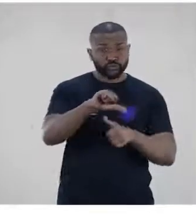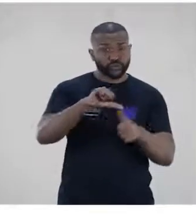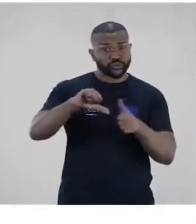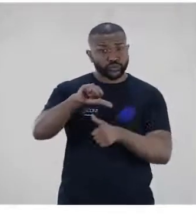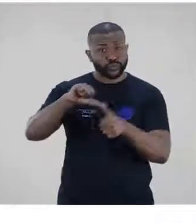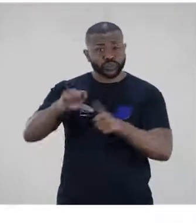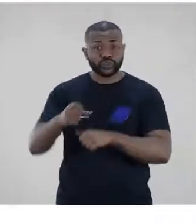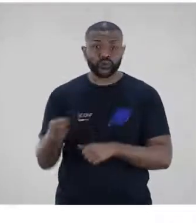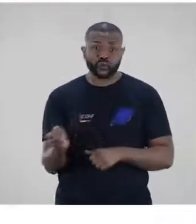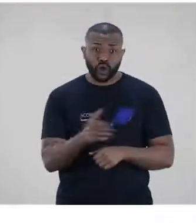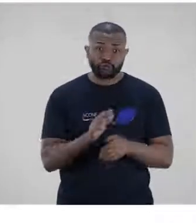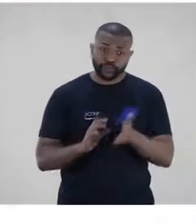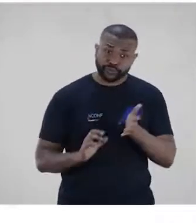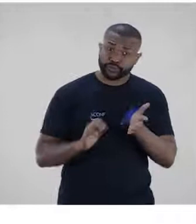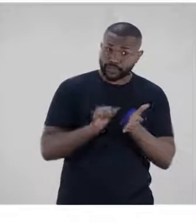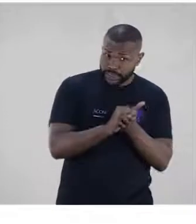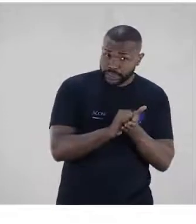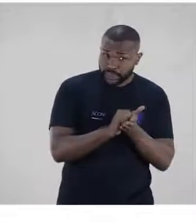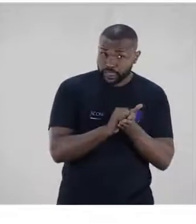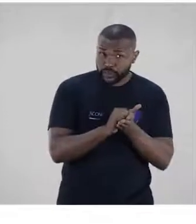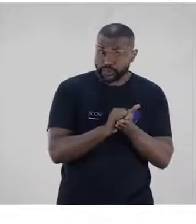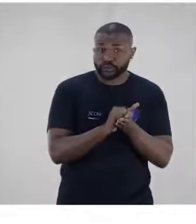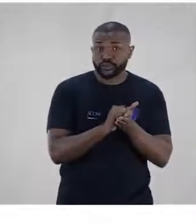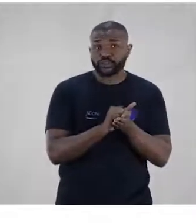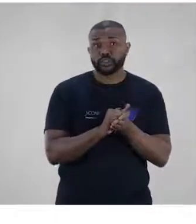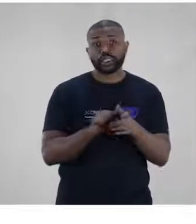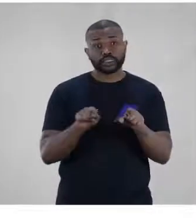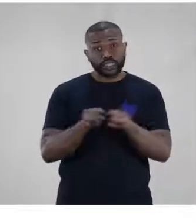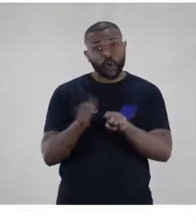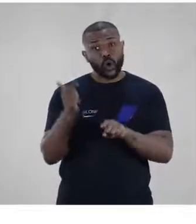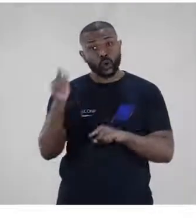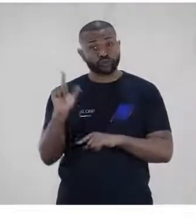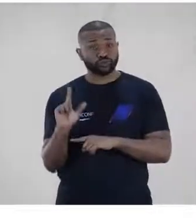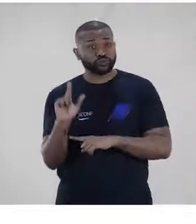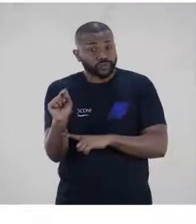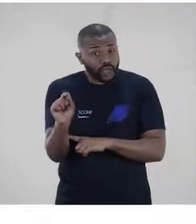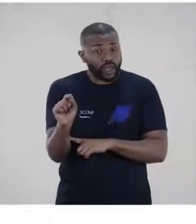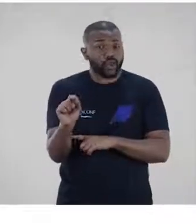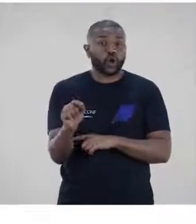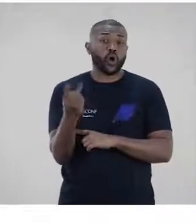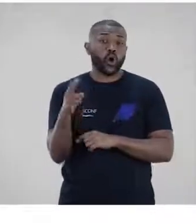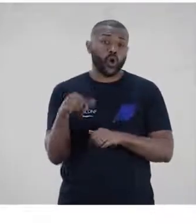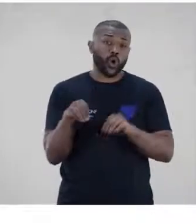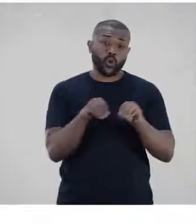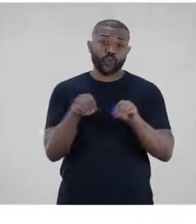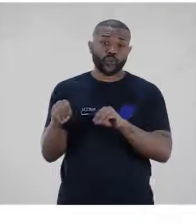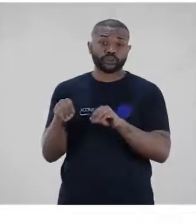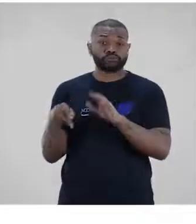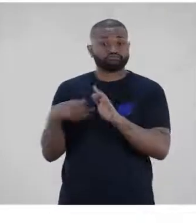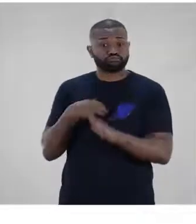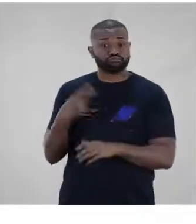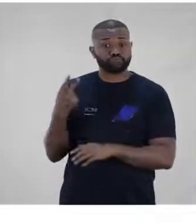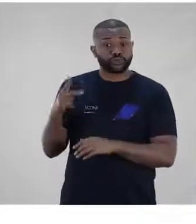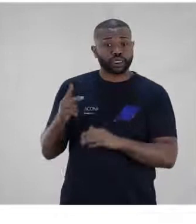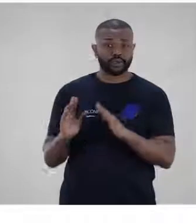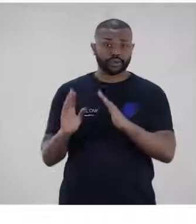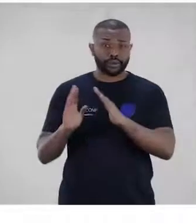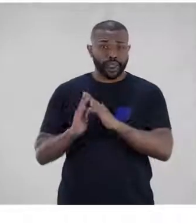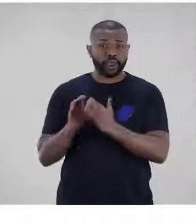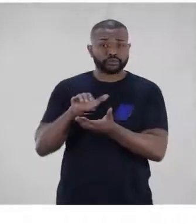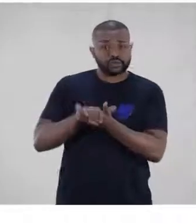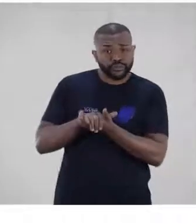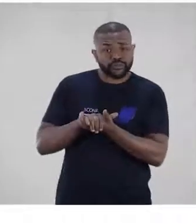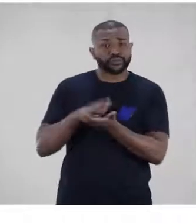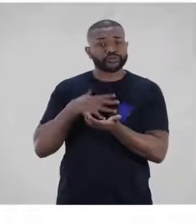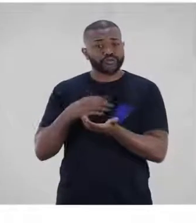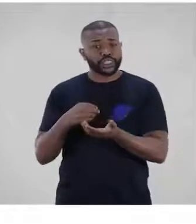join, members leave the organizations, members change their status, they get married, they have children, they change their addresses. So all of that information over the